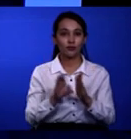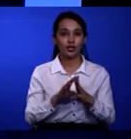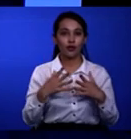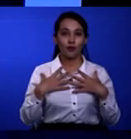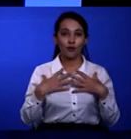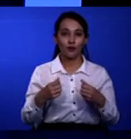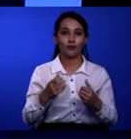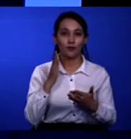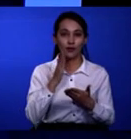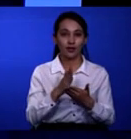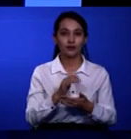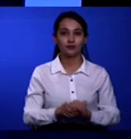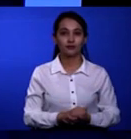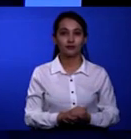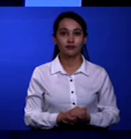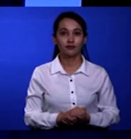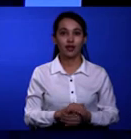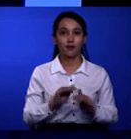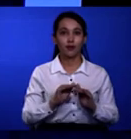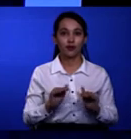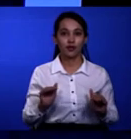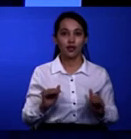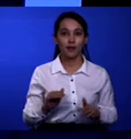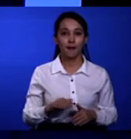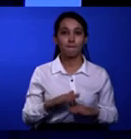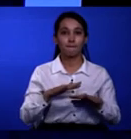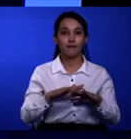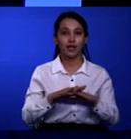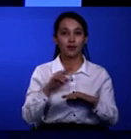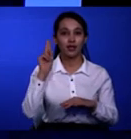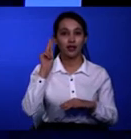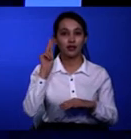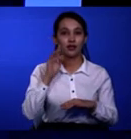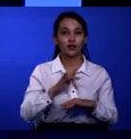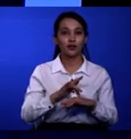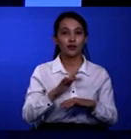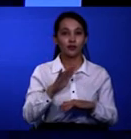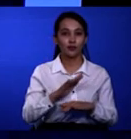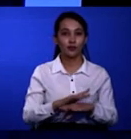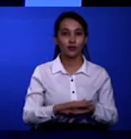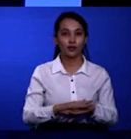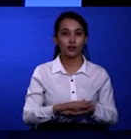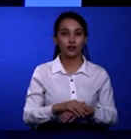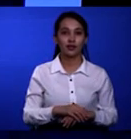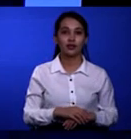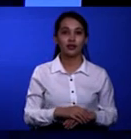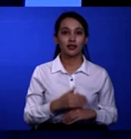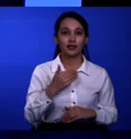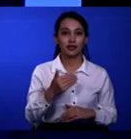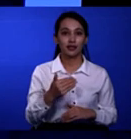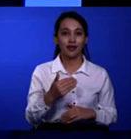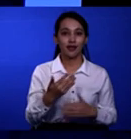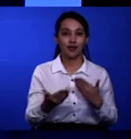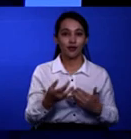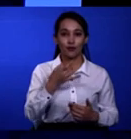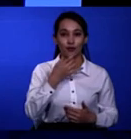sog'likning garovidir. Mana bolajonlar, matematika darsimiz ham bugun nihoyasiga yetdi. Sizga yoqqan